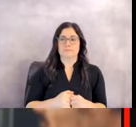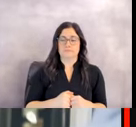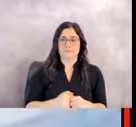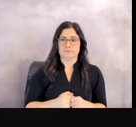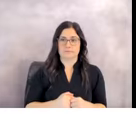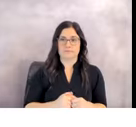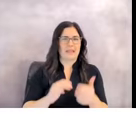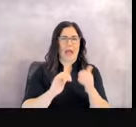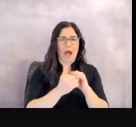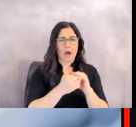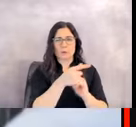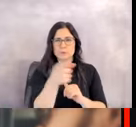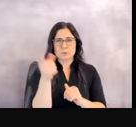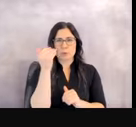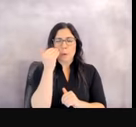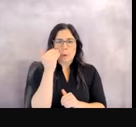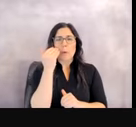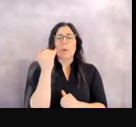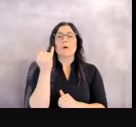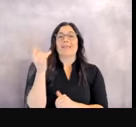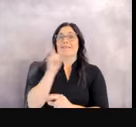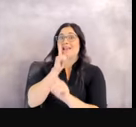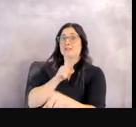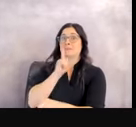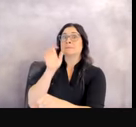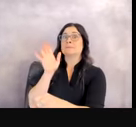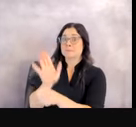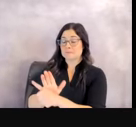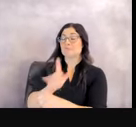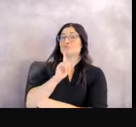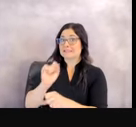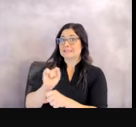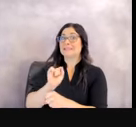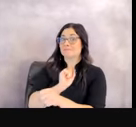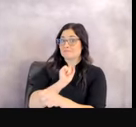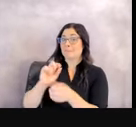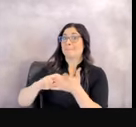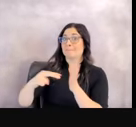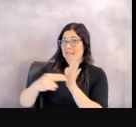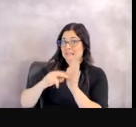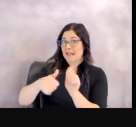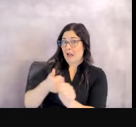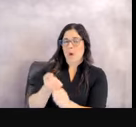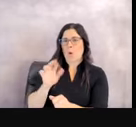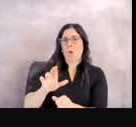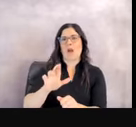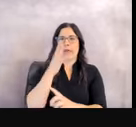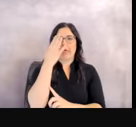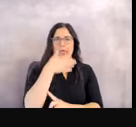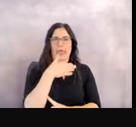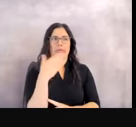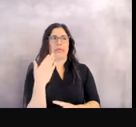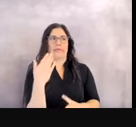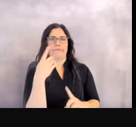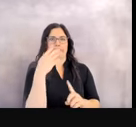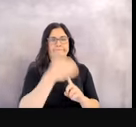how do you really know if people are sincere and if they're not? Sean's playing. And we never do